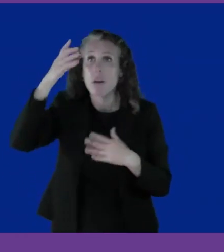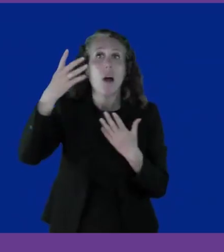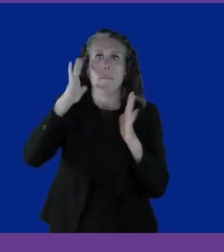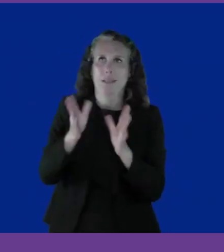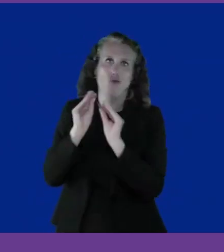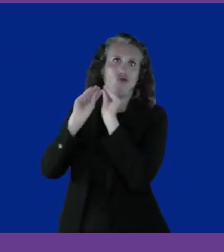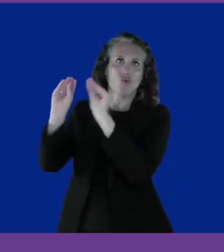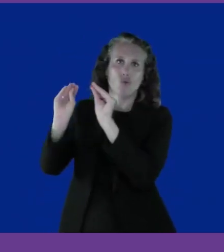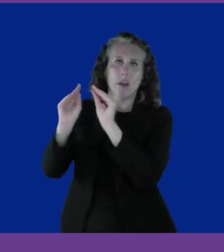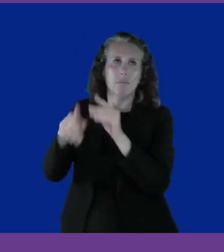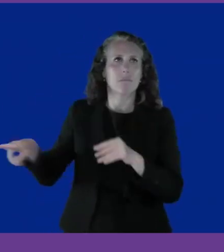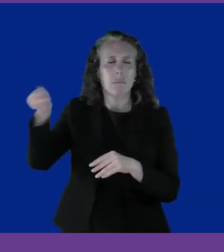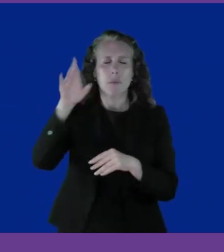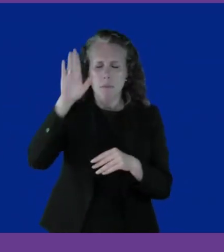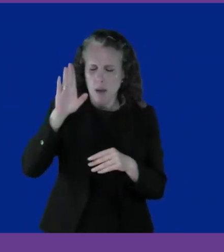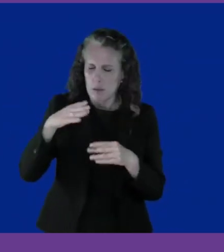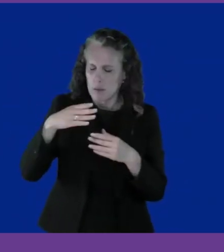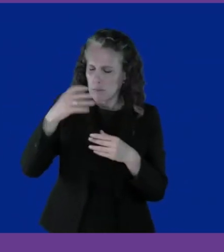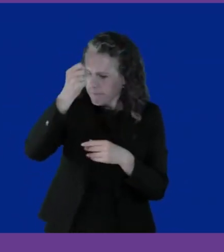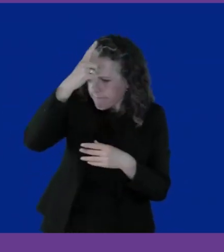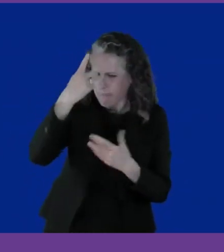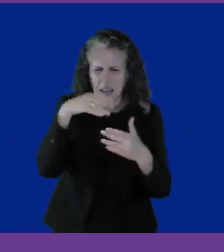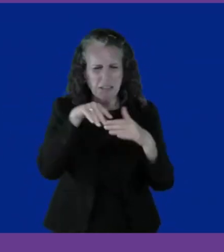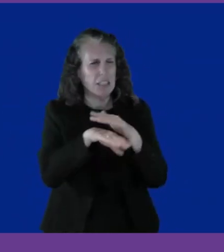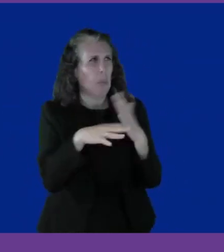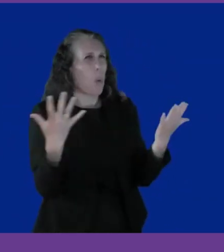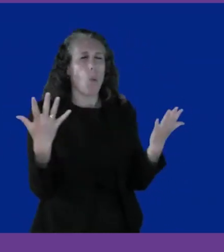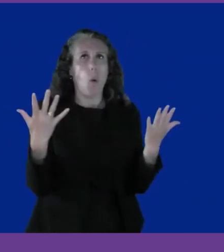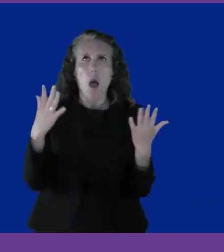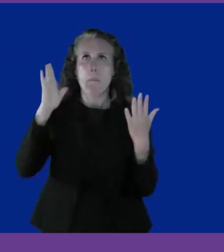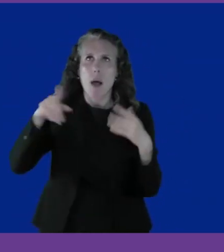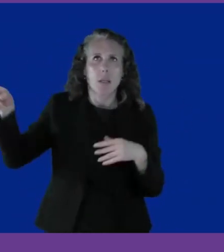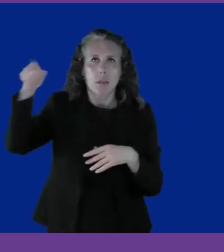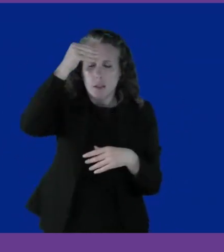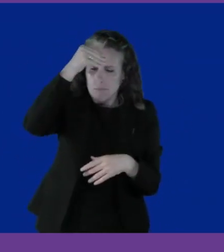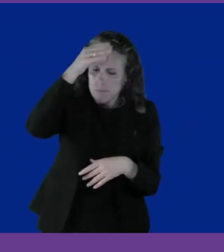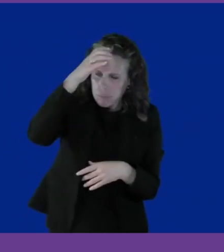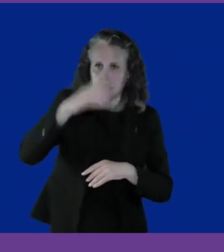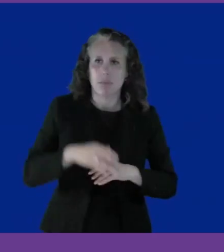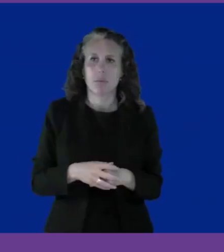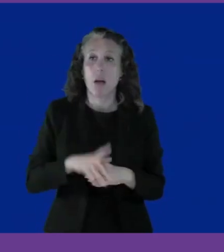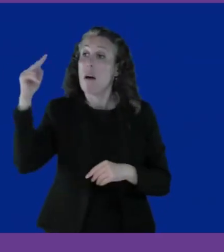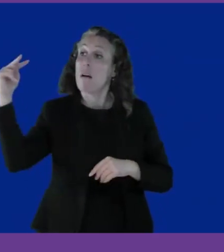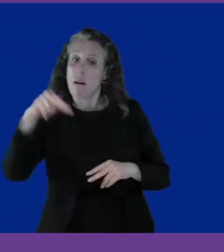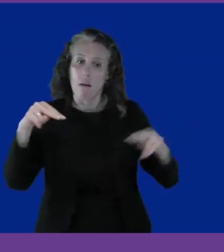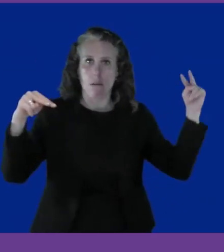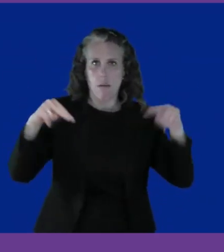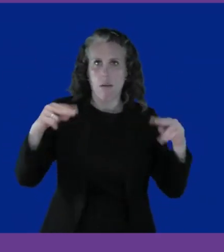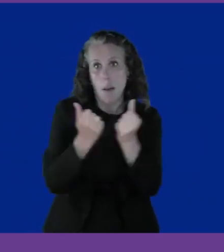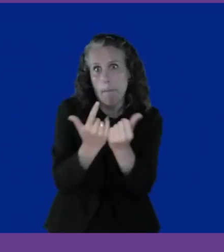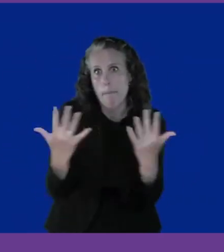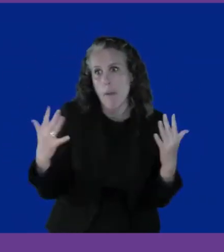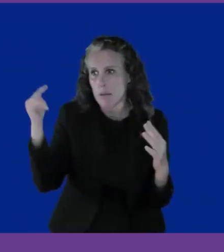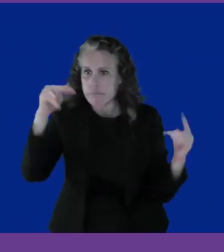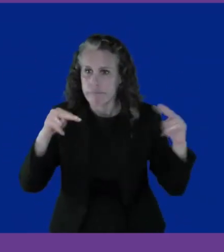competent. They need to know what is accessibility. And we are working in different fronts. On one hand,